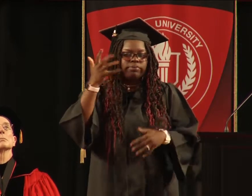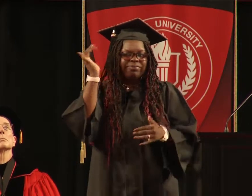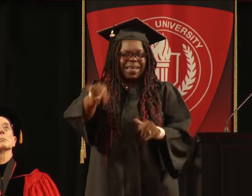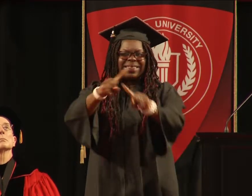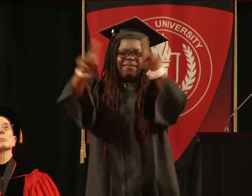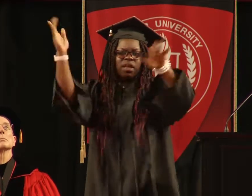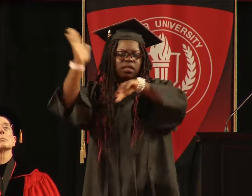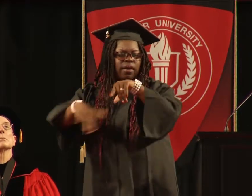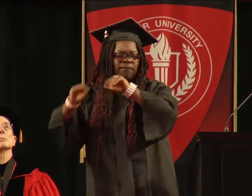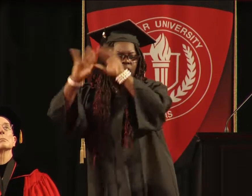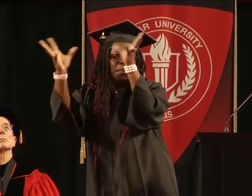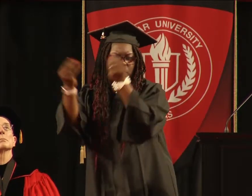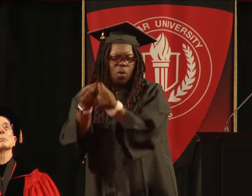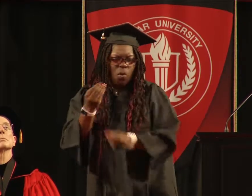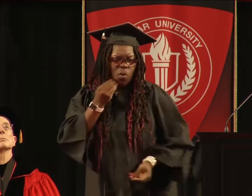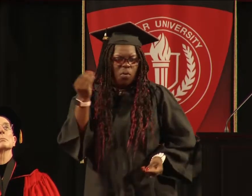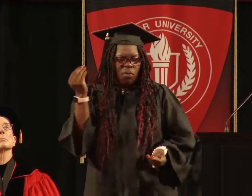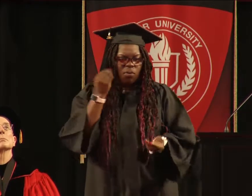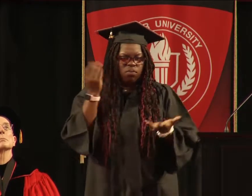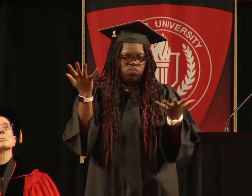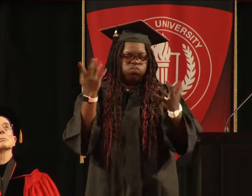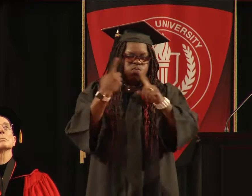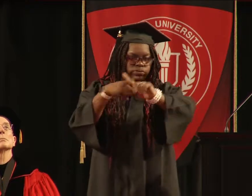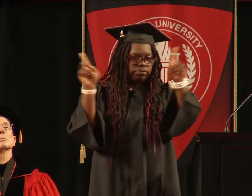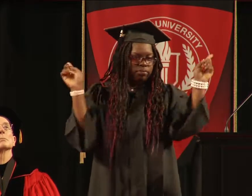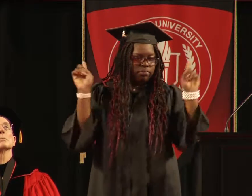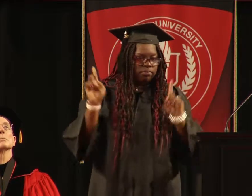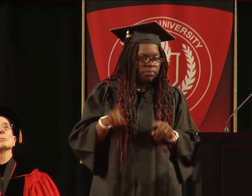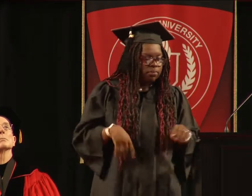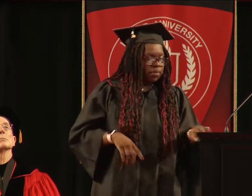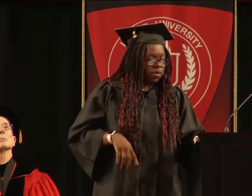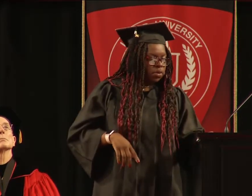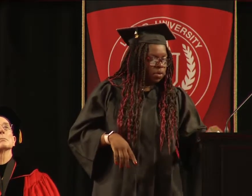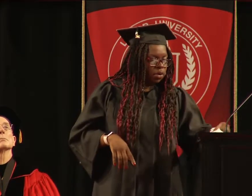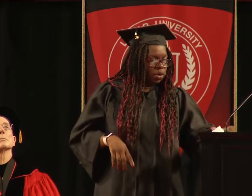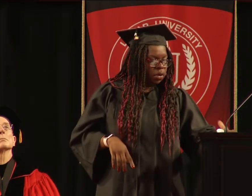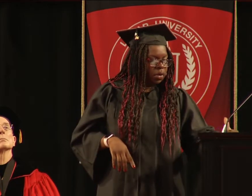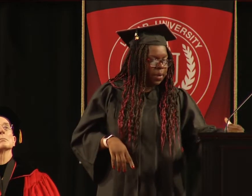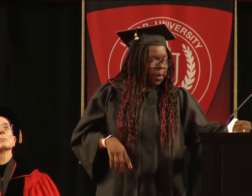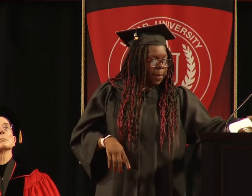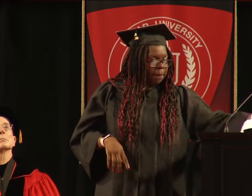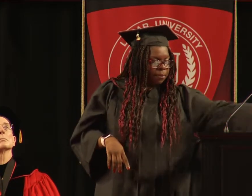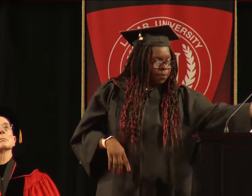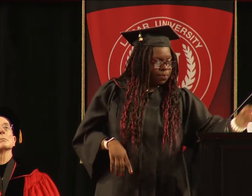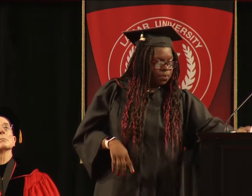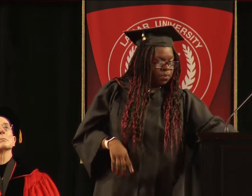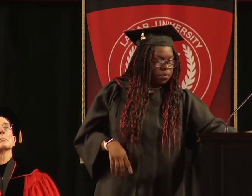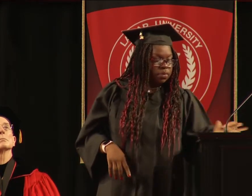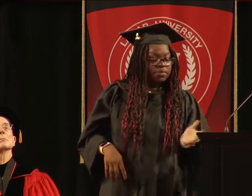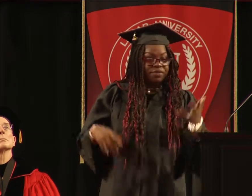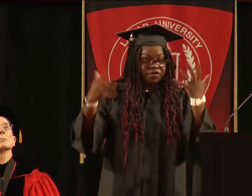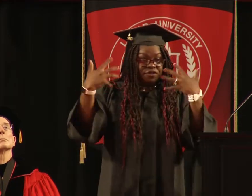And there I found a home, different than your family home.